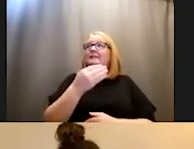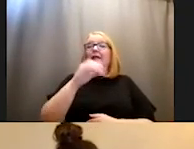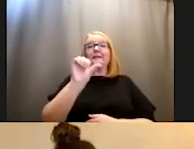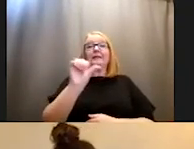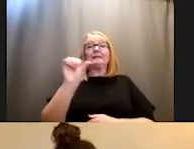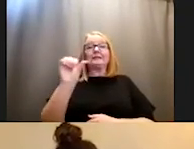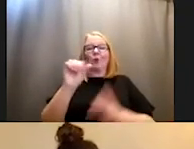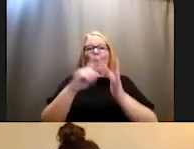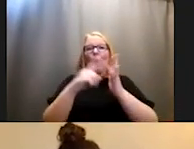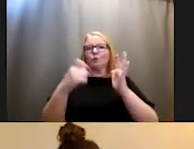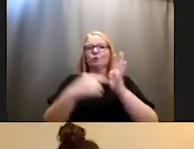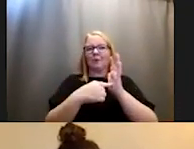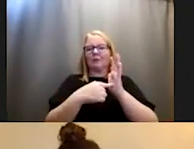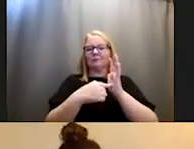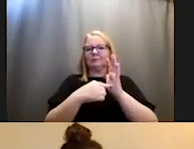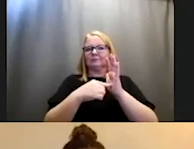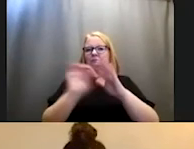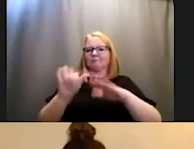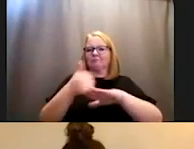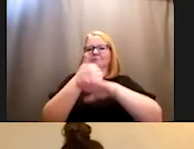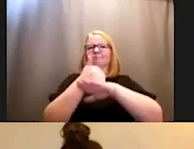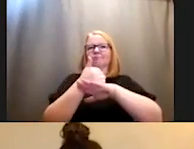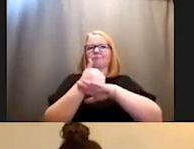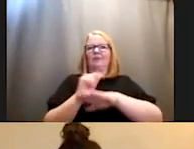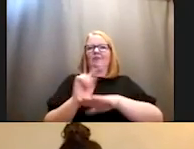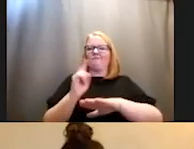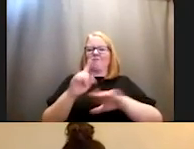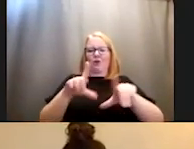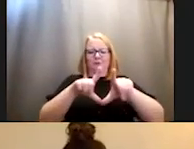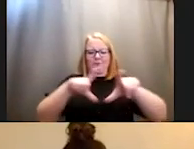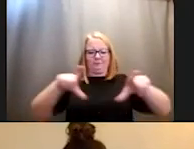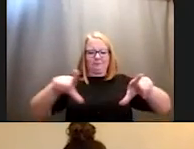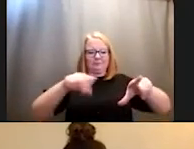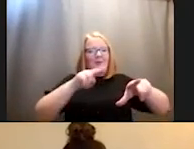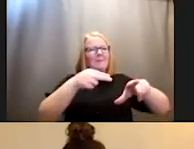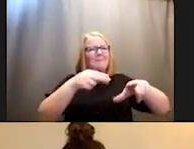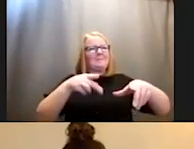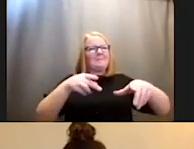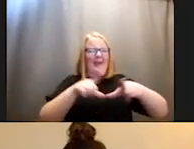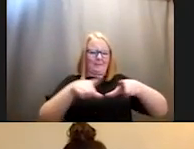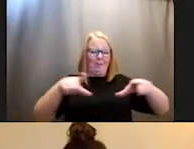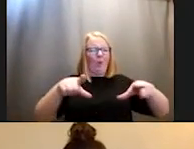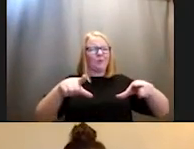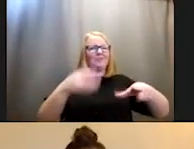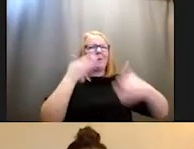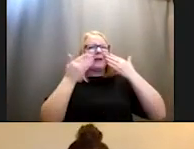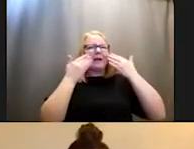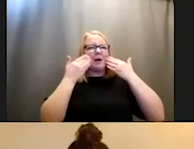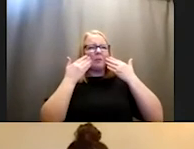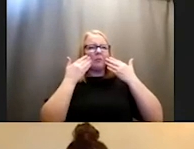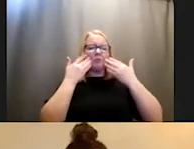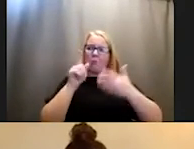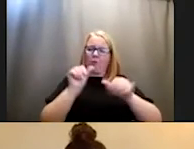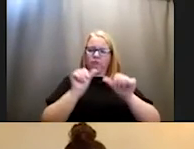1966, October 1966, she introduced her first Paintbox. So this is a makeup kit, and it's a very efficient